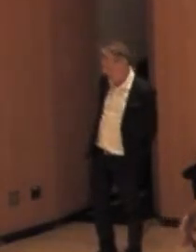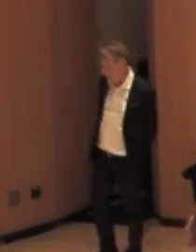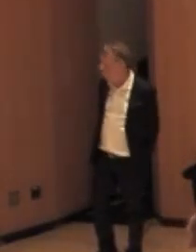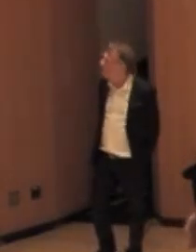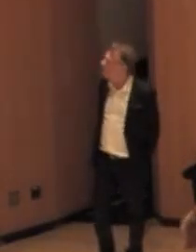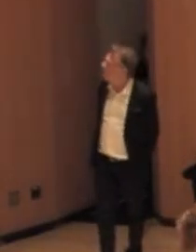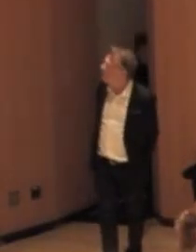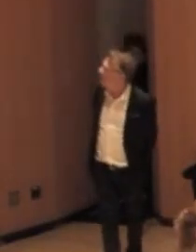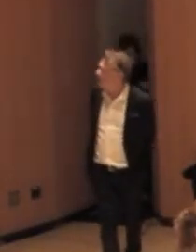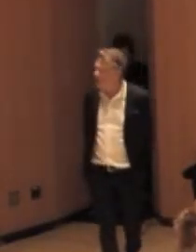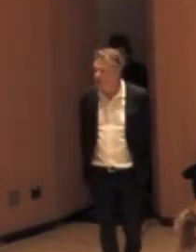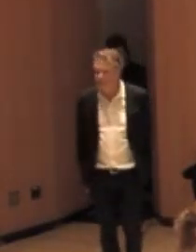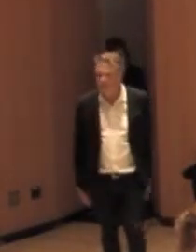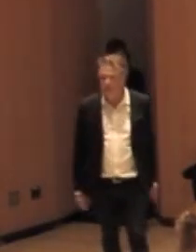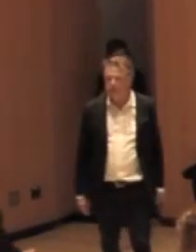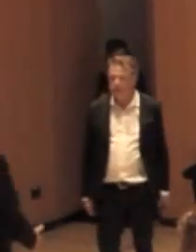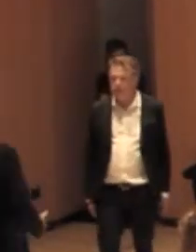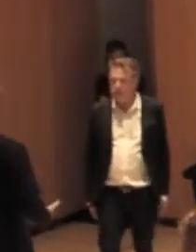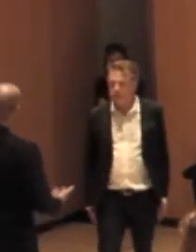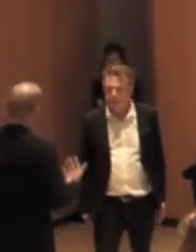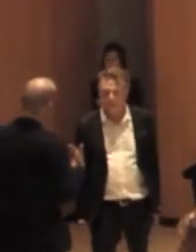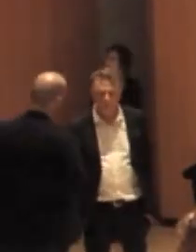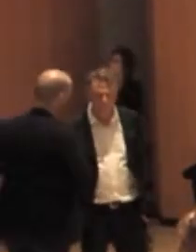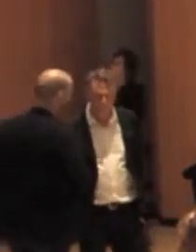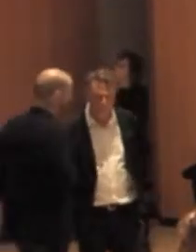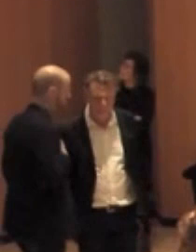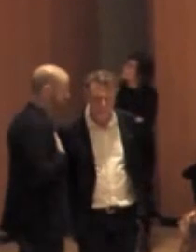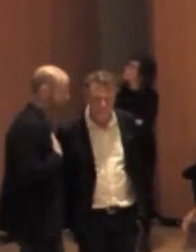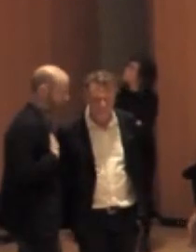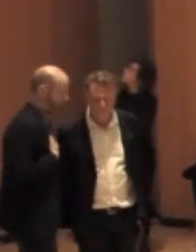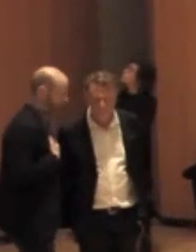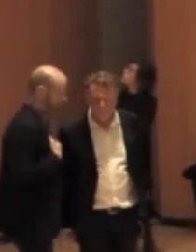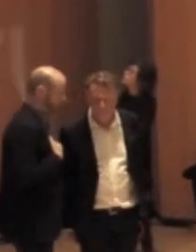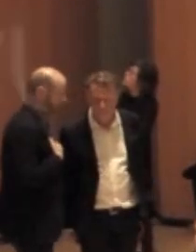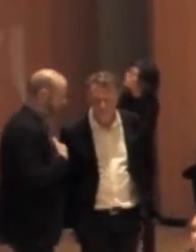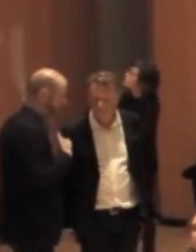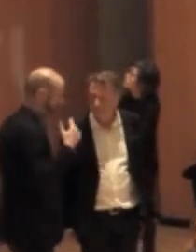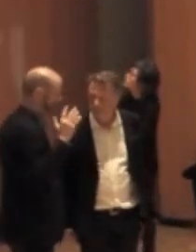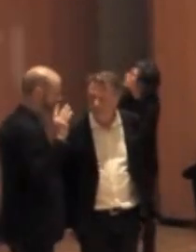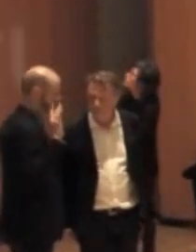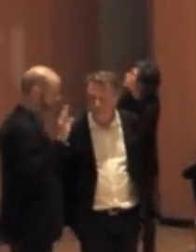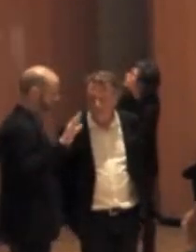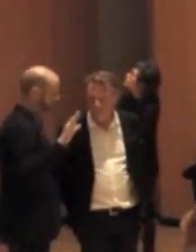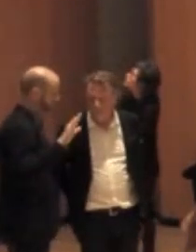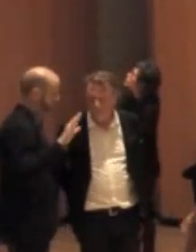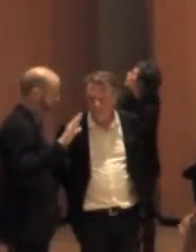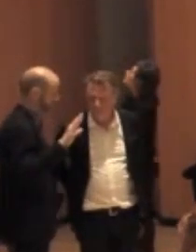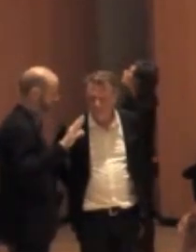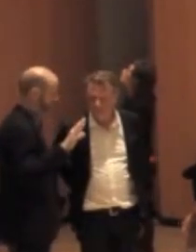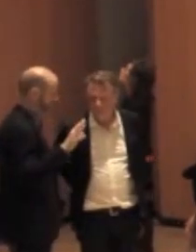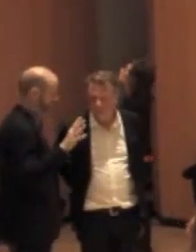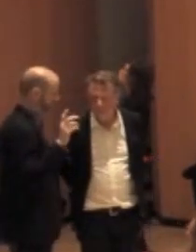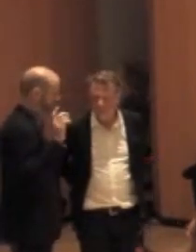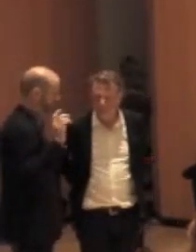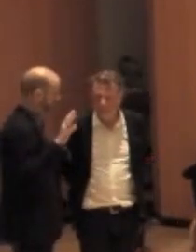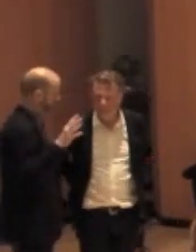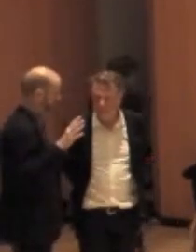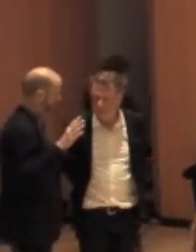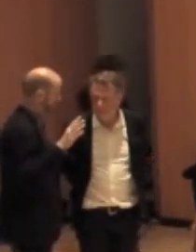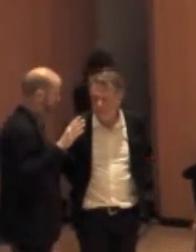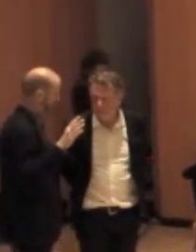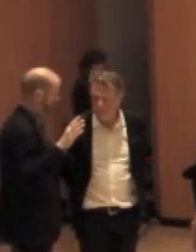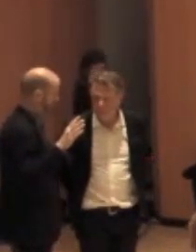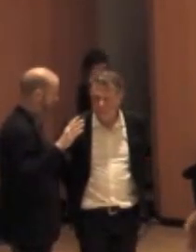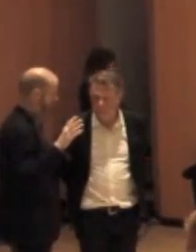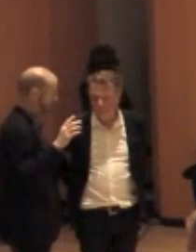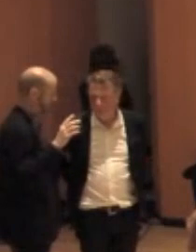well I saw you a tiny bit right there okay yep I